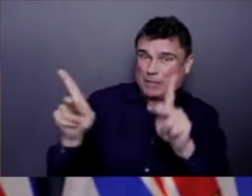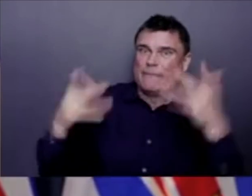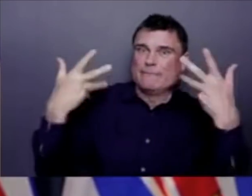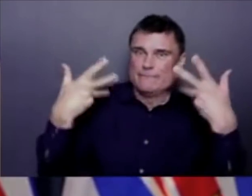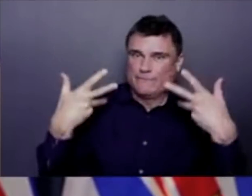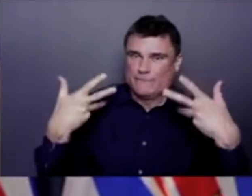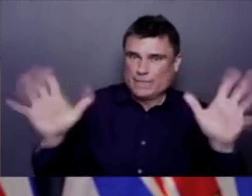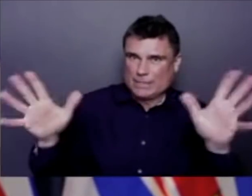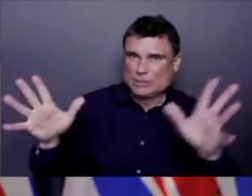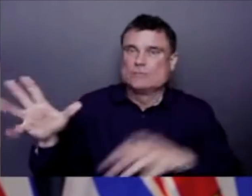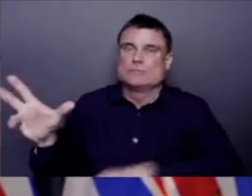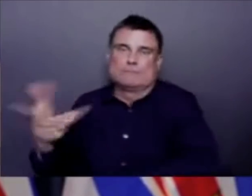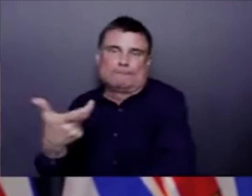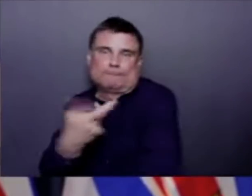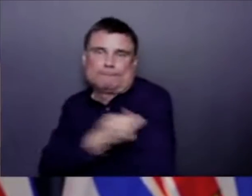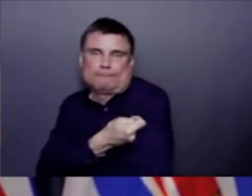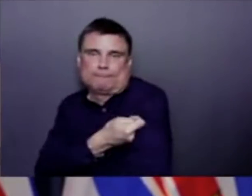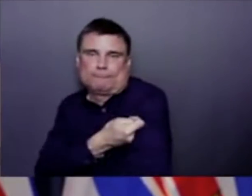in the first week,